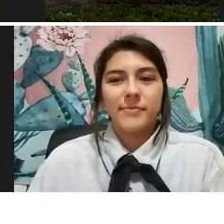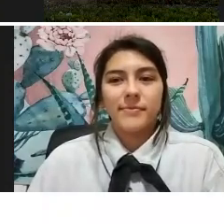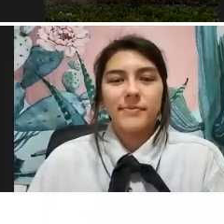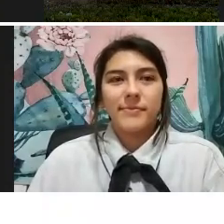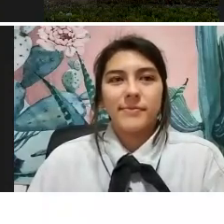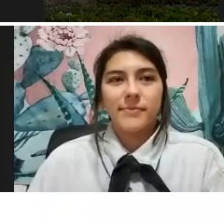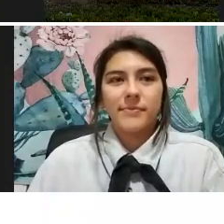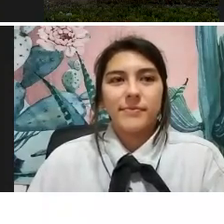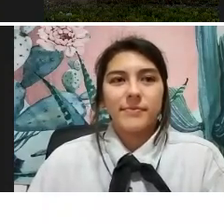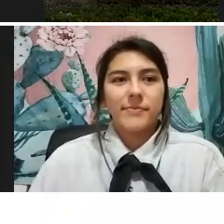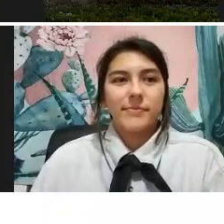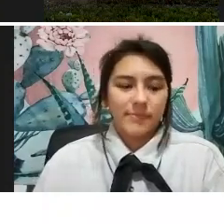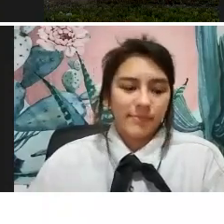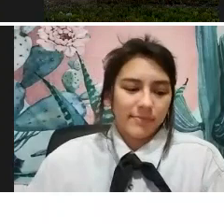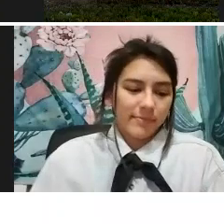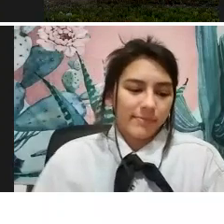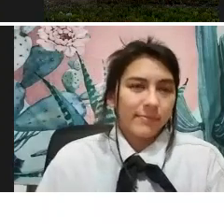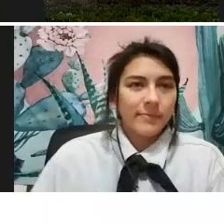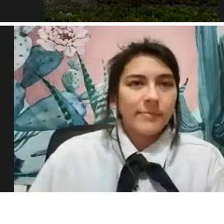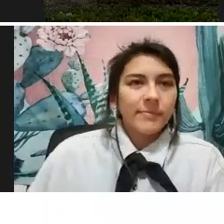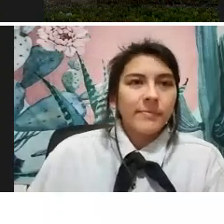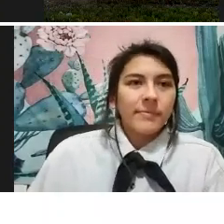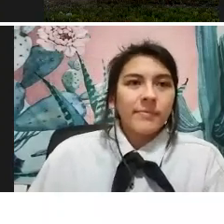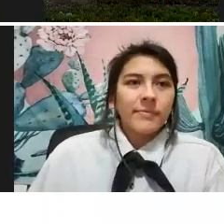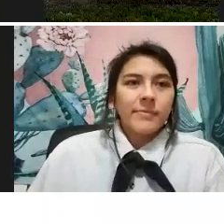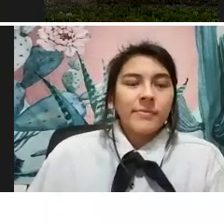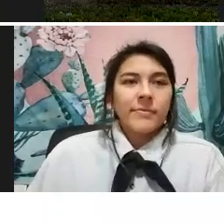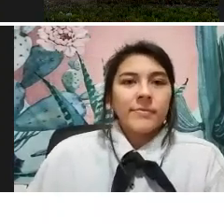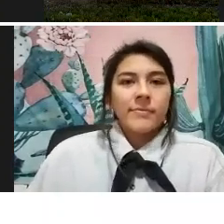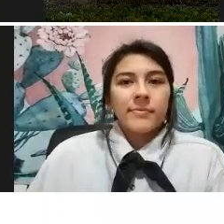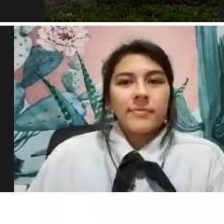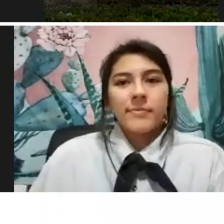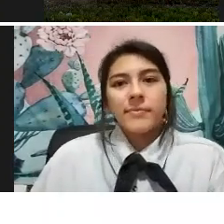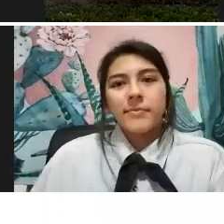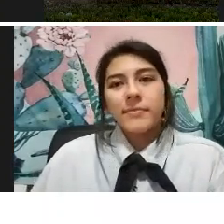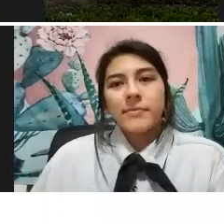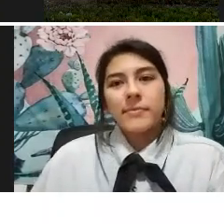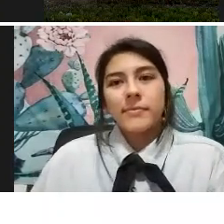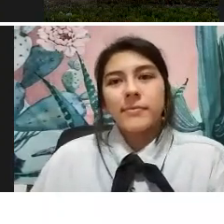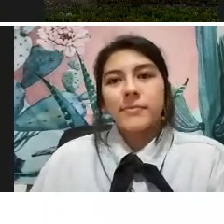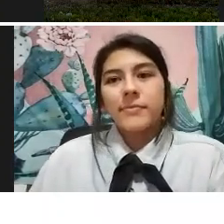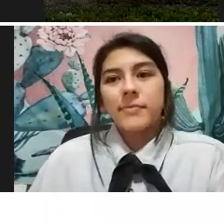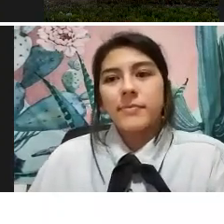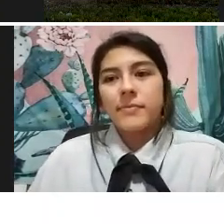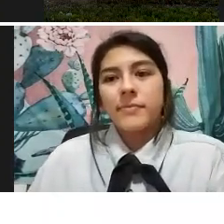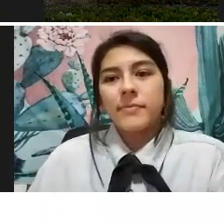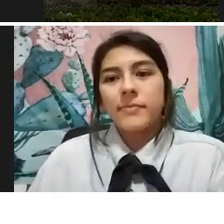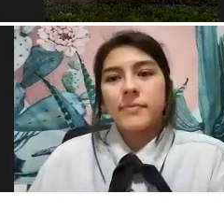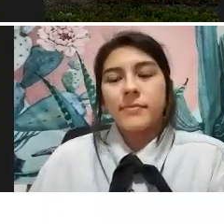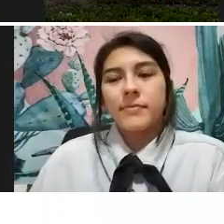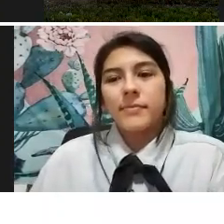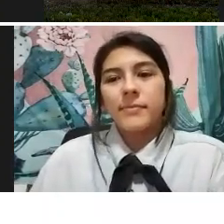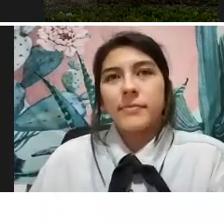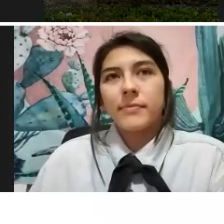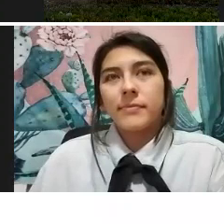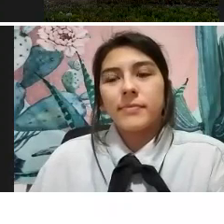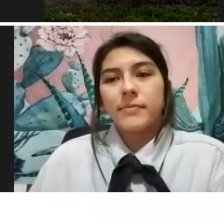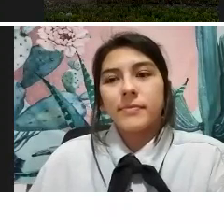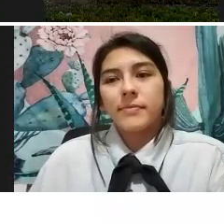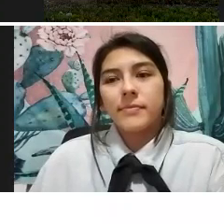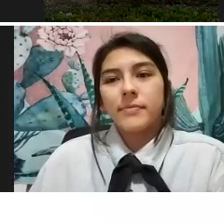But yes. Ever surrounded by forces seen and unseen, presences that pull me deep into